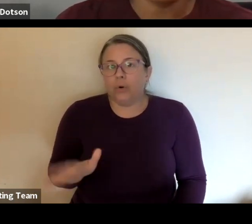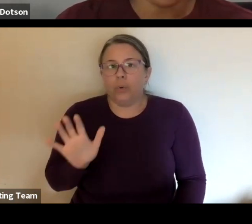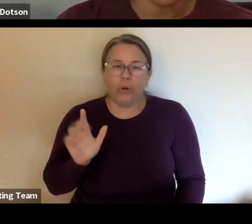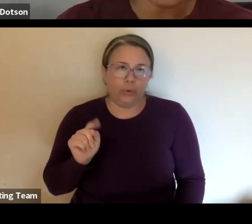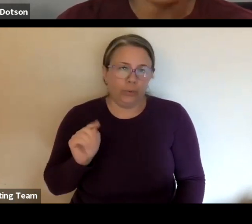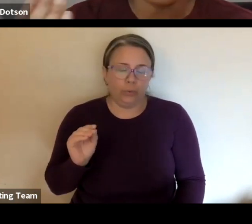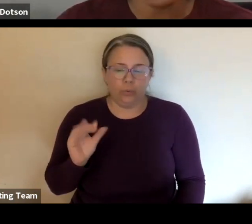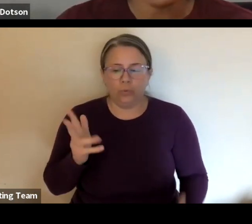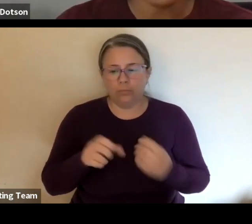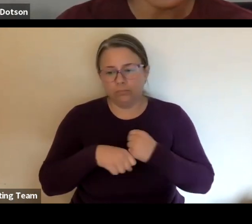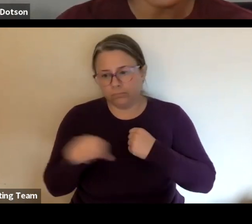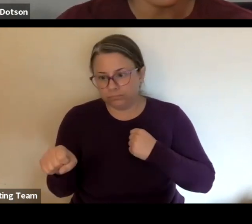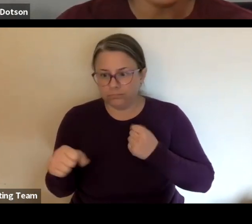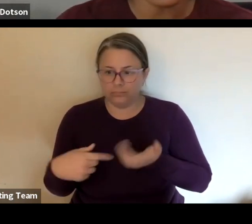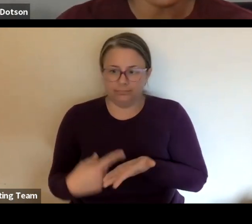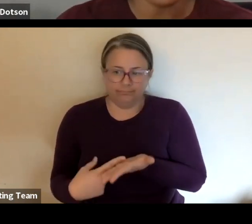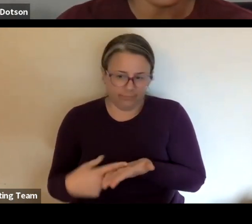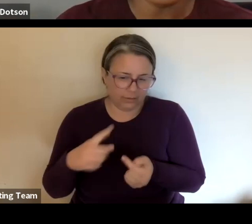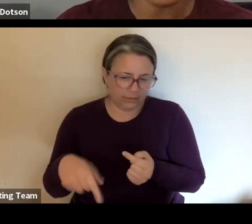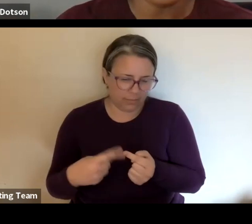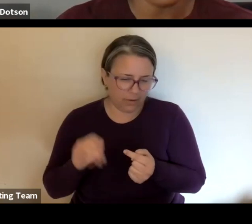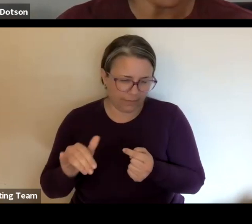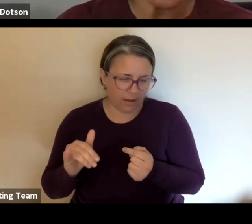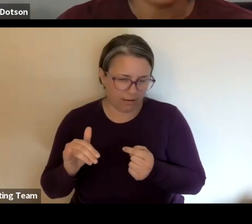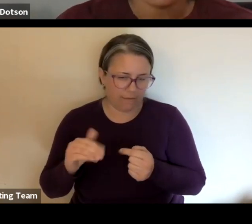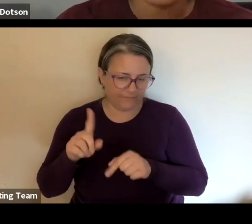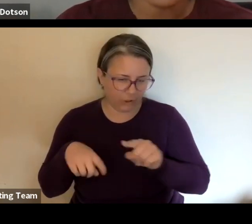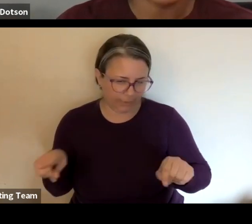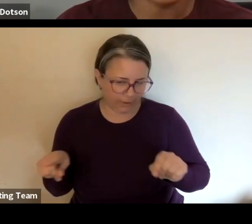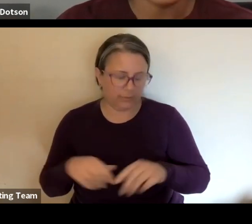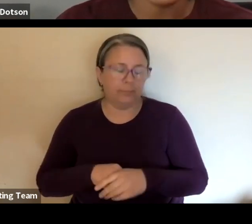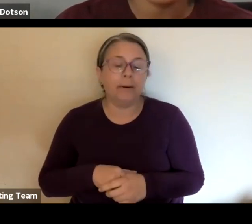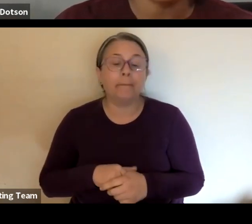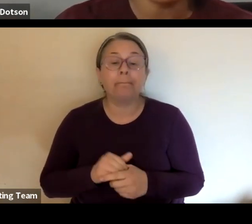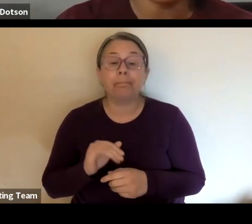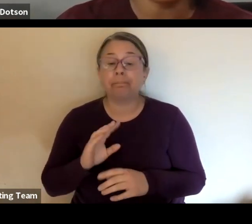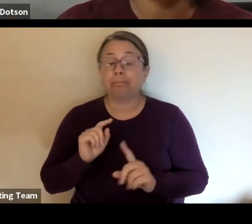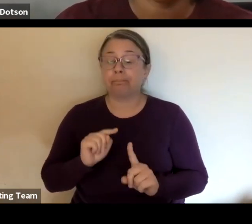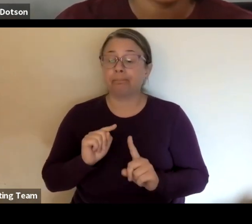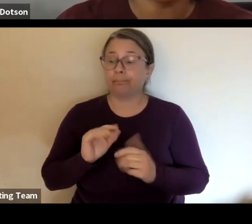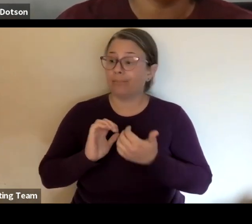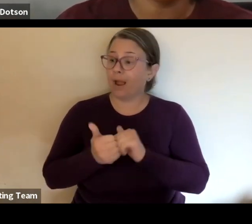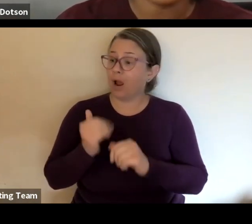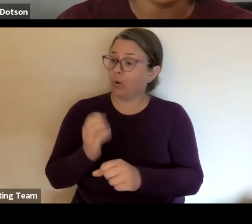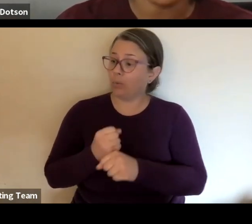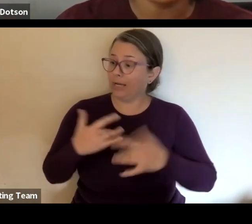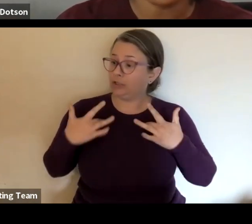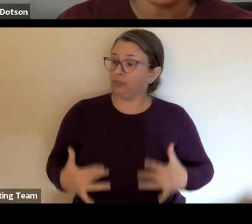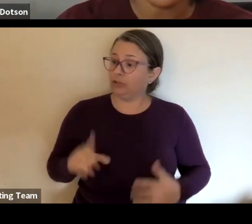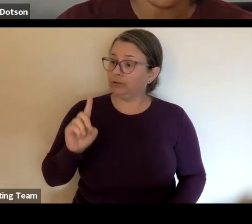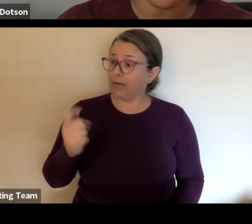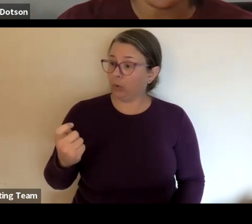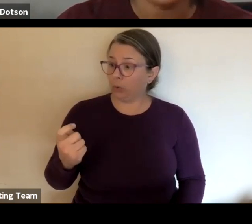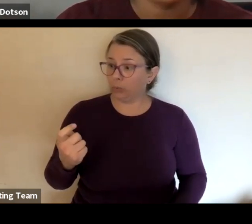to get a diagnosis of depression, we have a group of different symptoms that a person can report. Things like sad